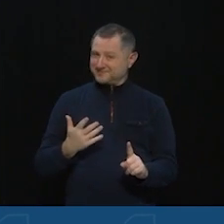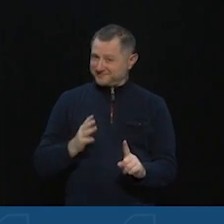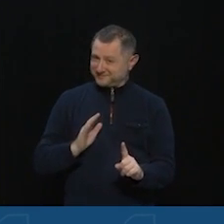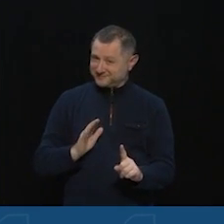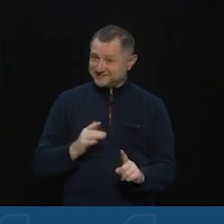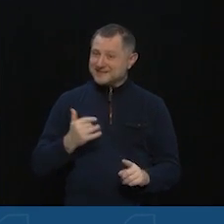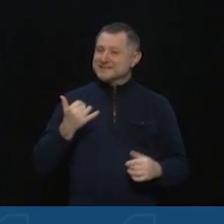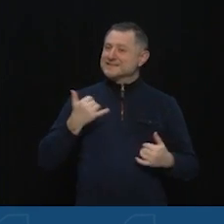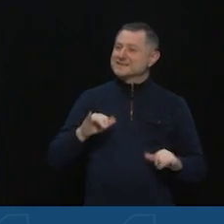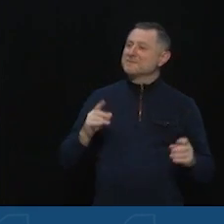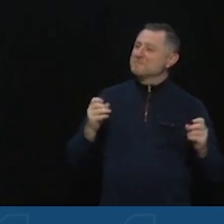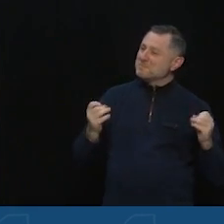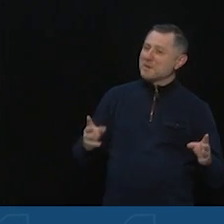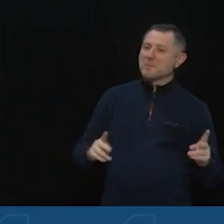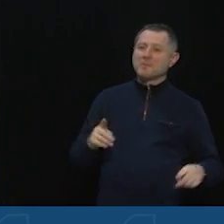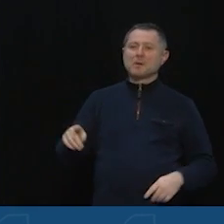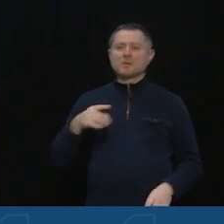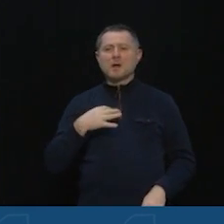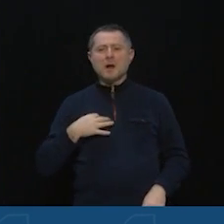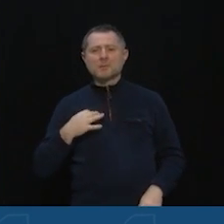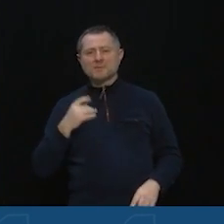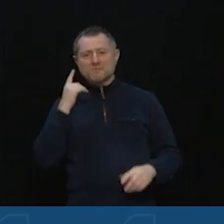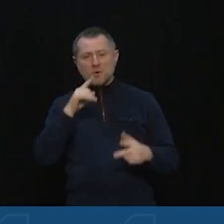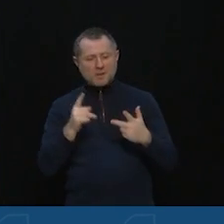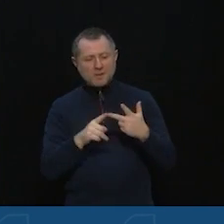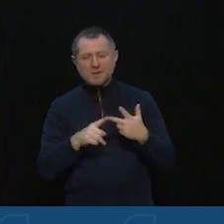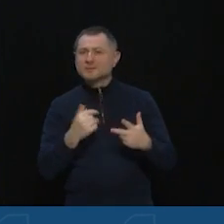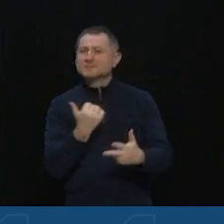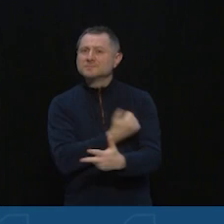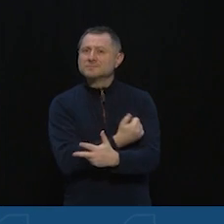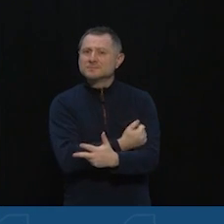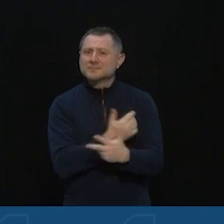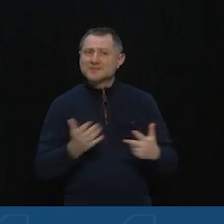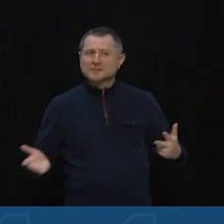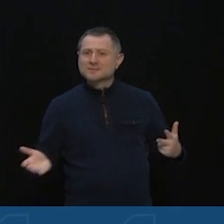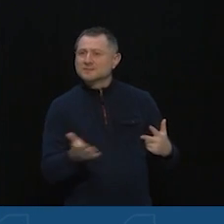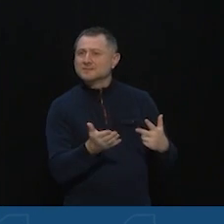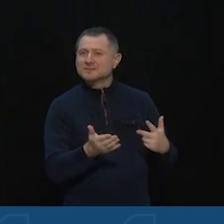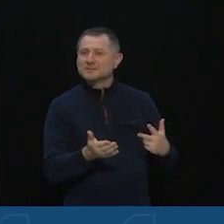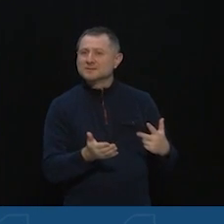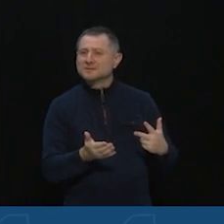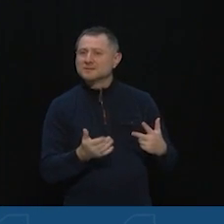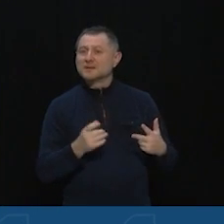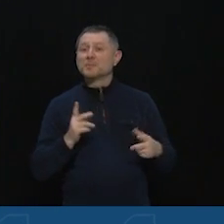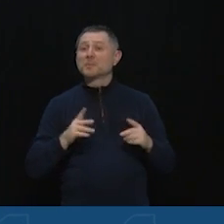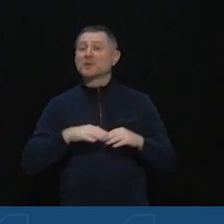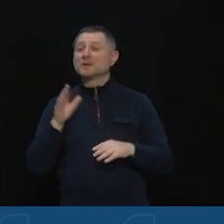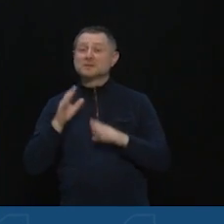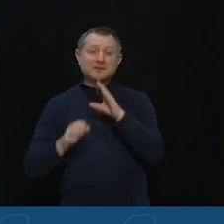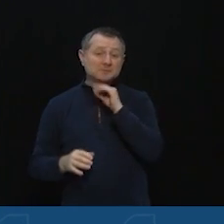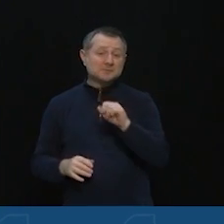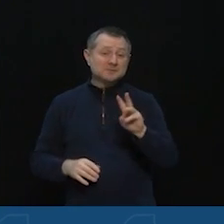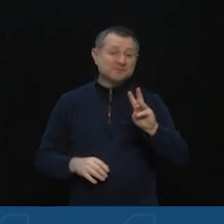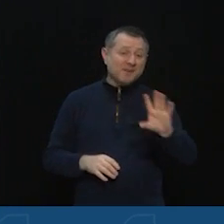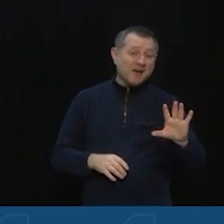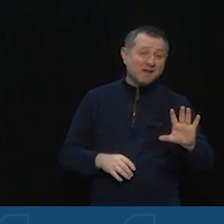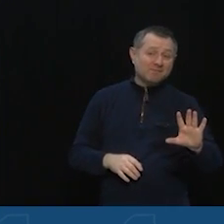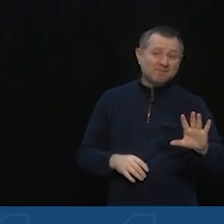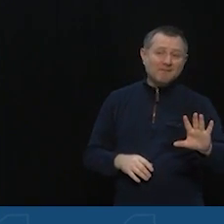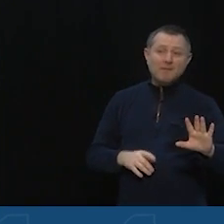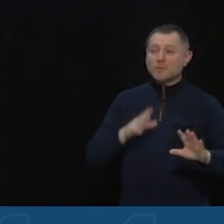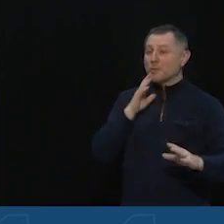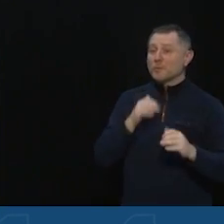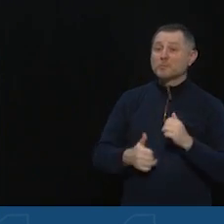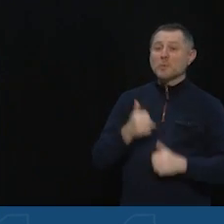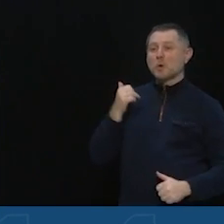who are eligible for boosting, including people over the age of 65 who have accounted for the largest share